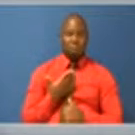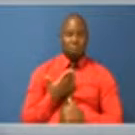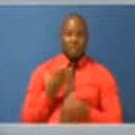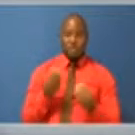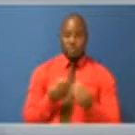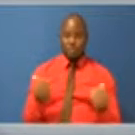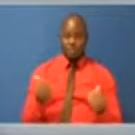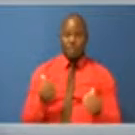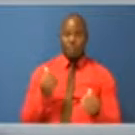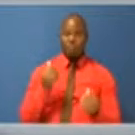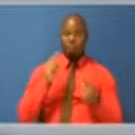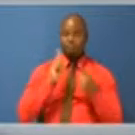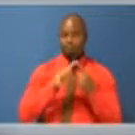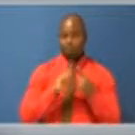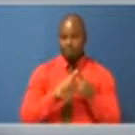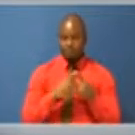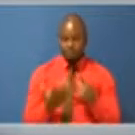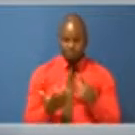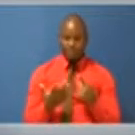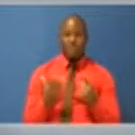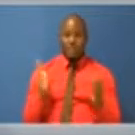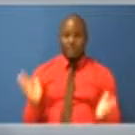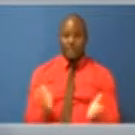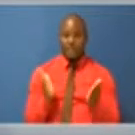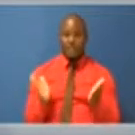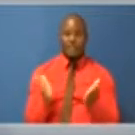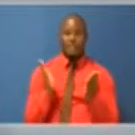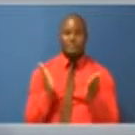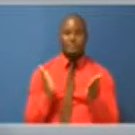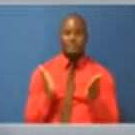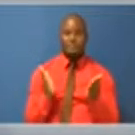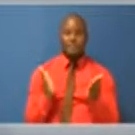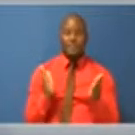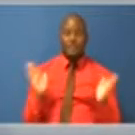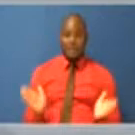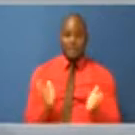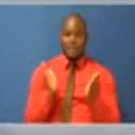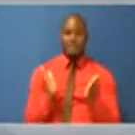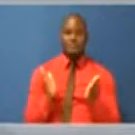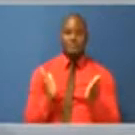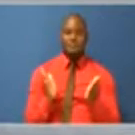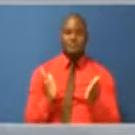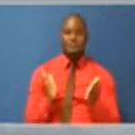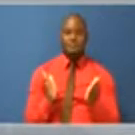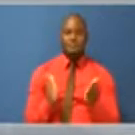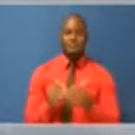solution would be one to encourage to encourage